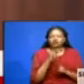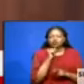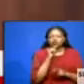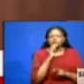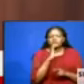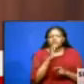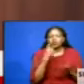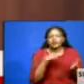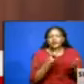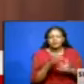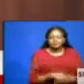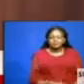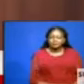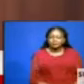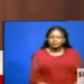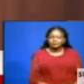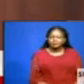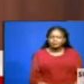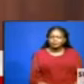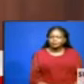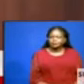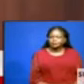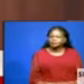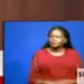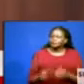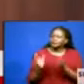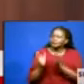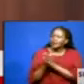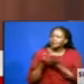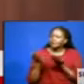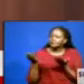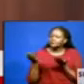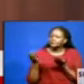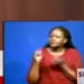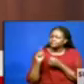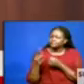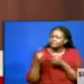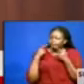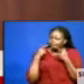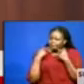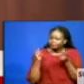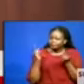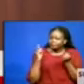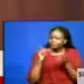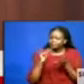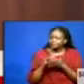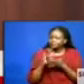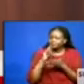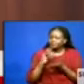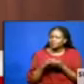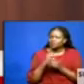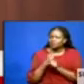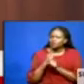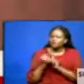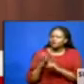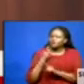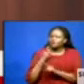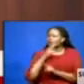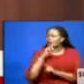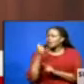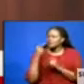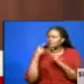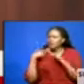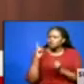being correct. Not being correct. Yeah. And this announcement, you're saying you did the first one. Who did the